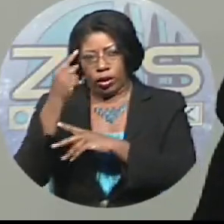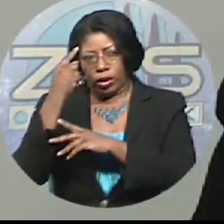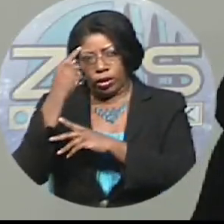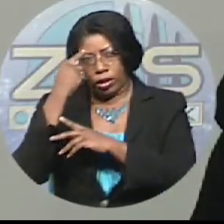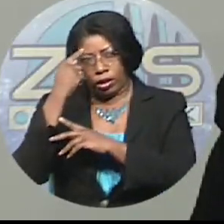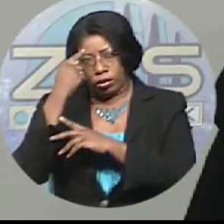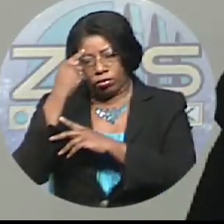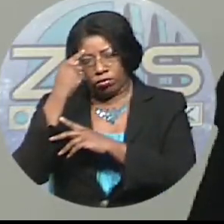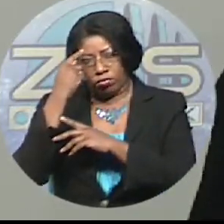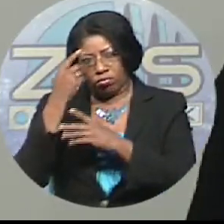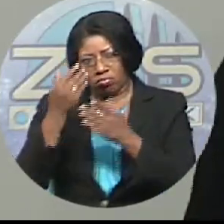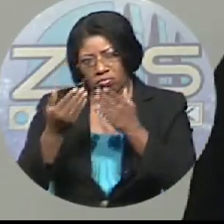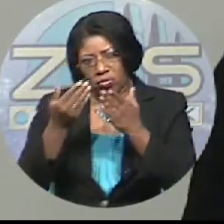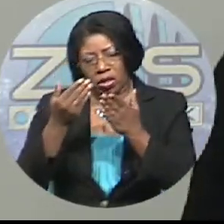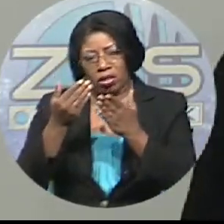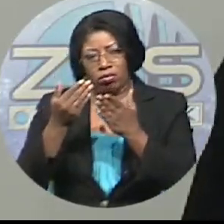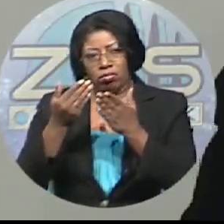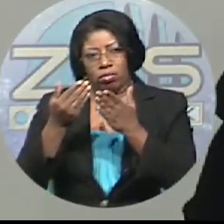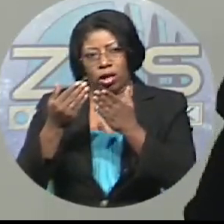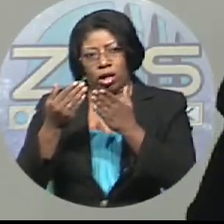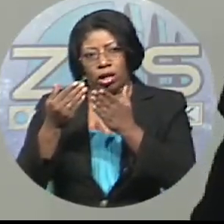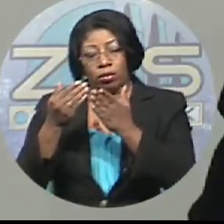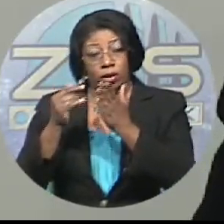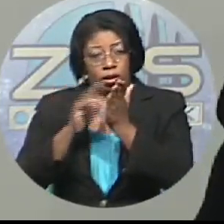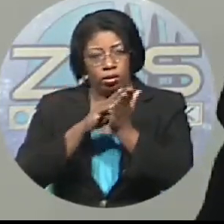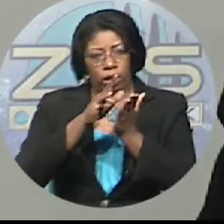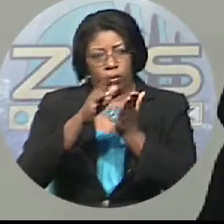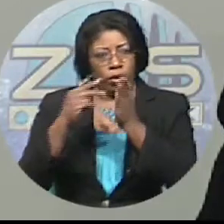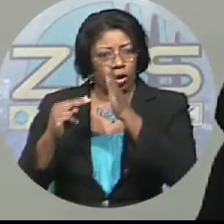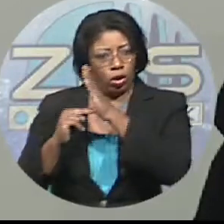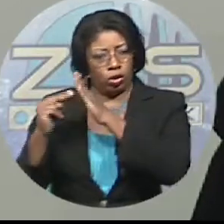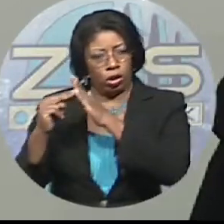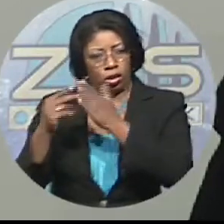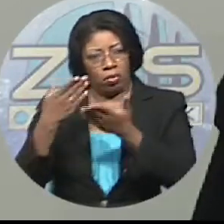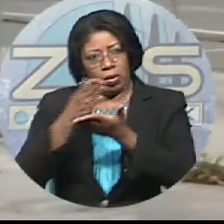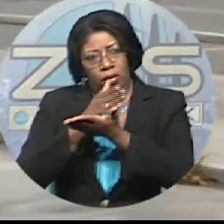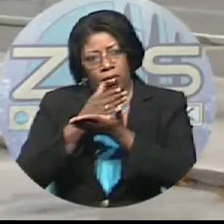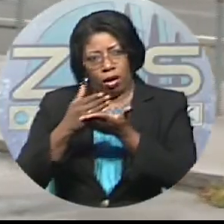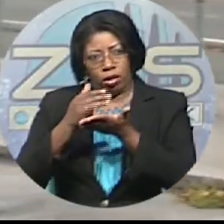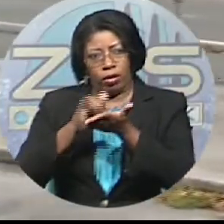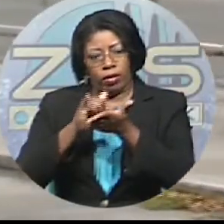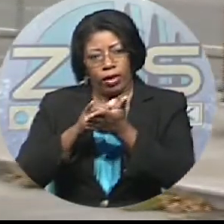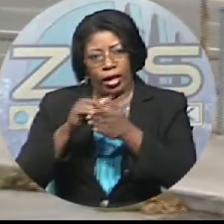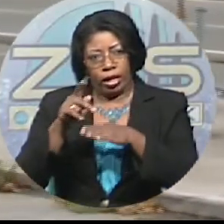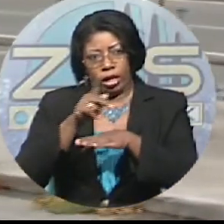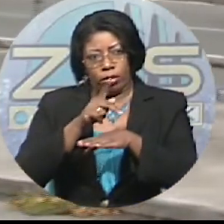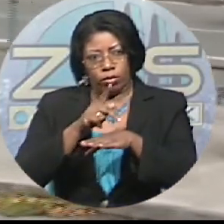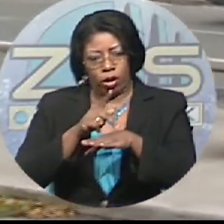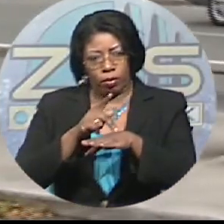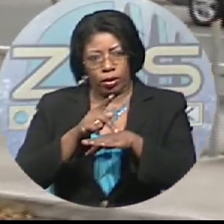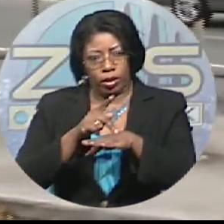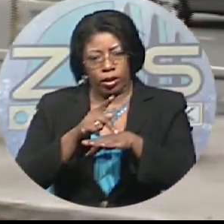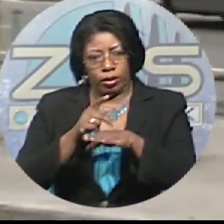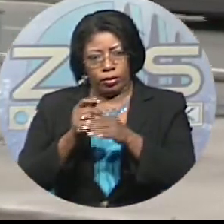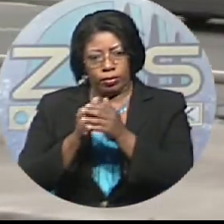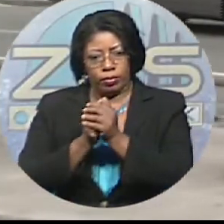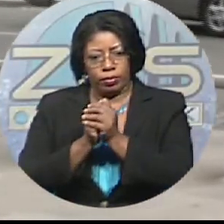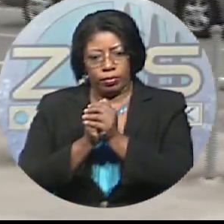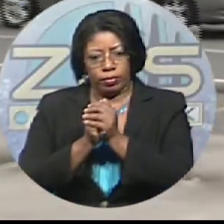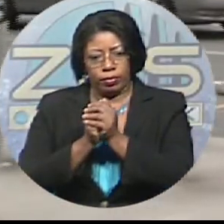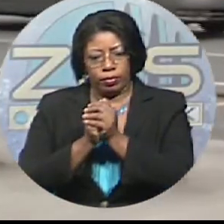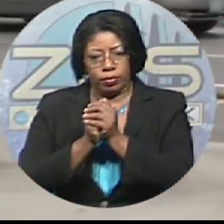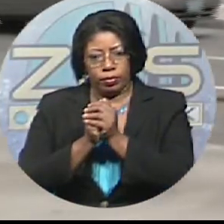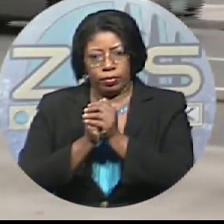is an airport hotel on some portion of that property that's still to be confirmed in terms of exactly where it would be